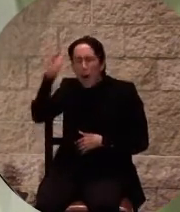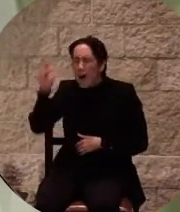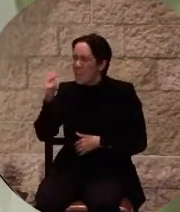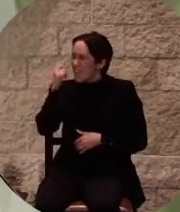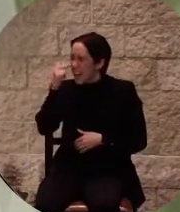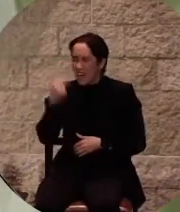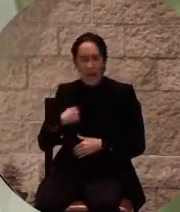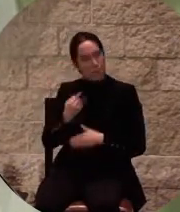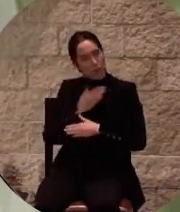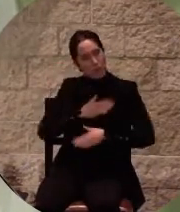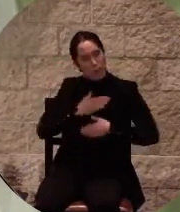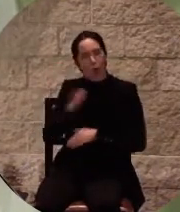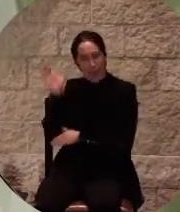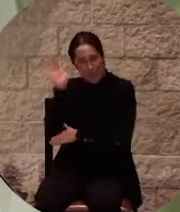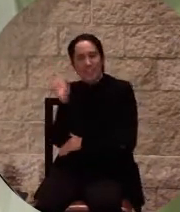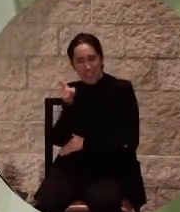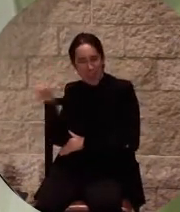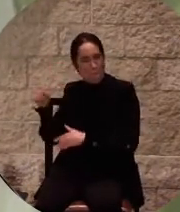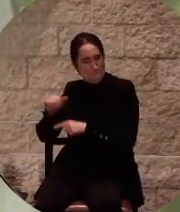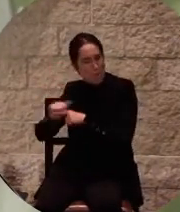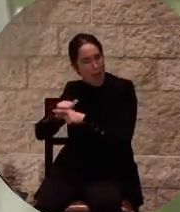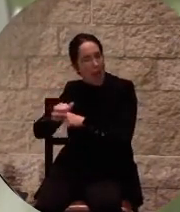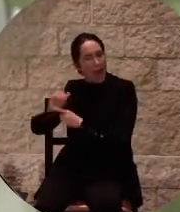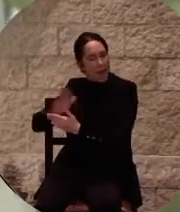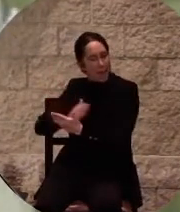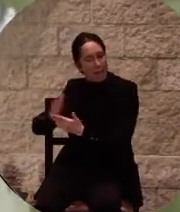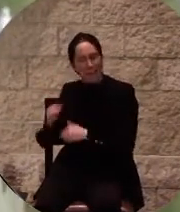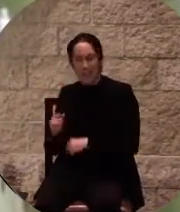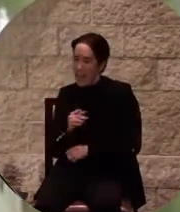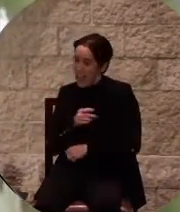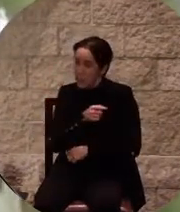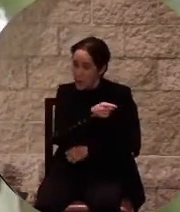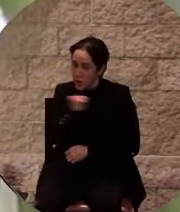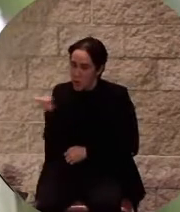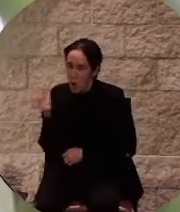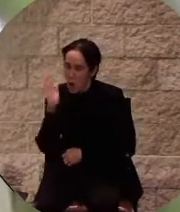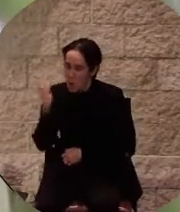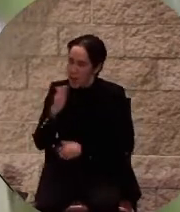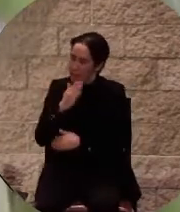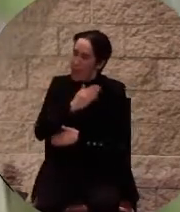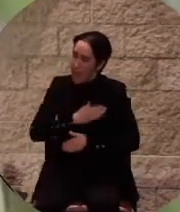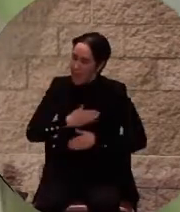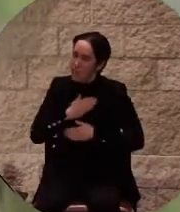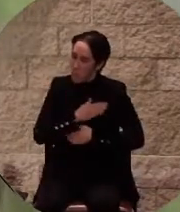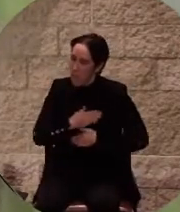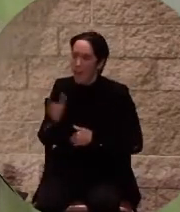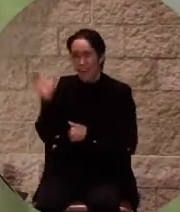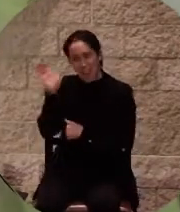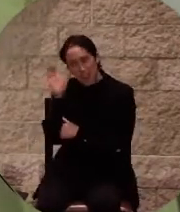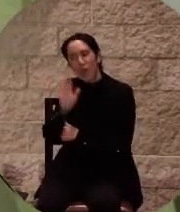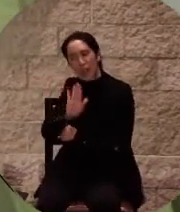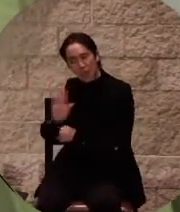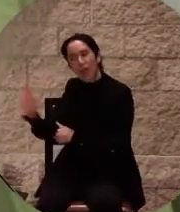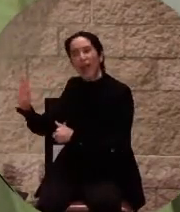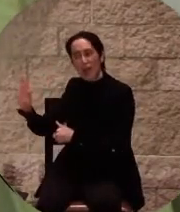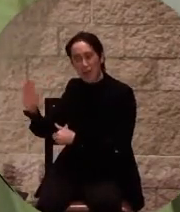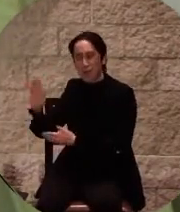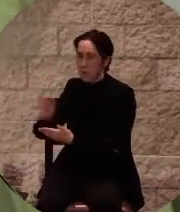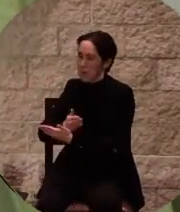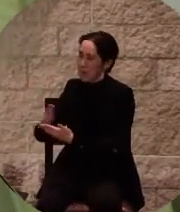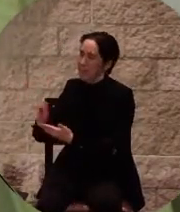hearing them rehearse, and you are going to enjoy hearing them harmonize on this next beautiful